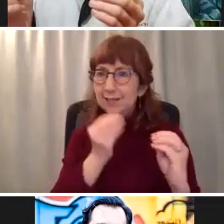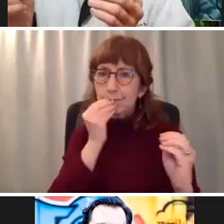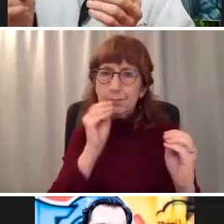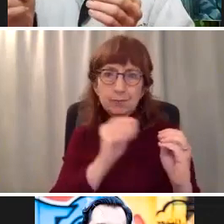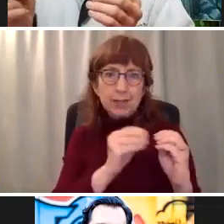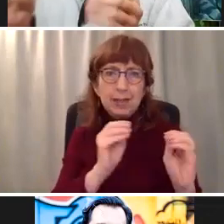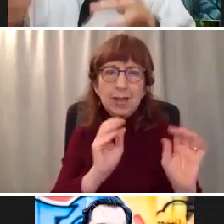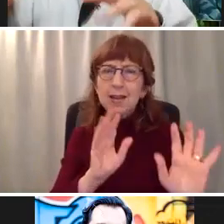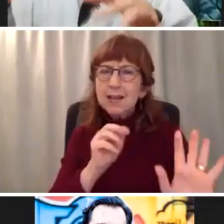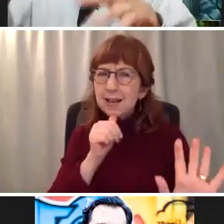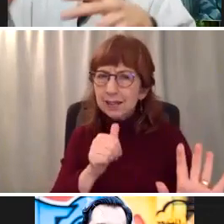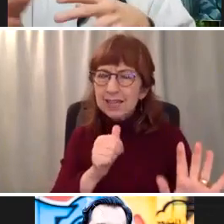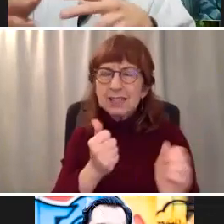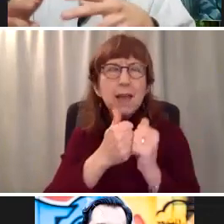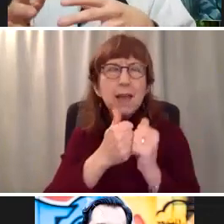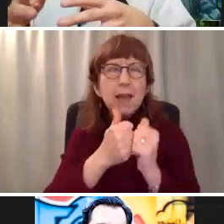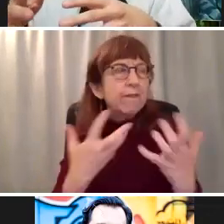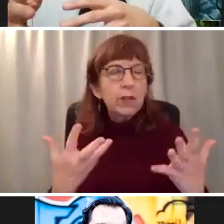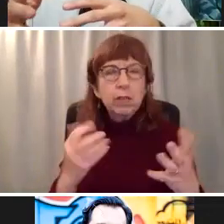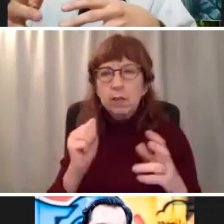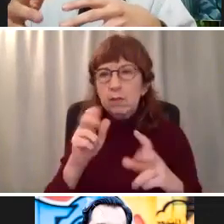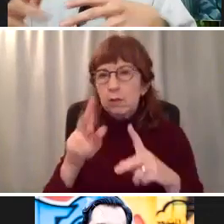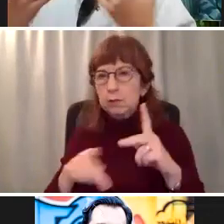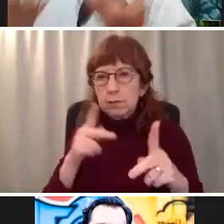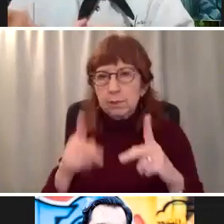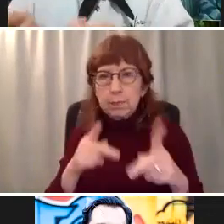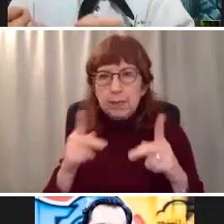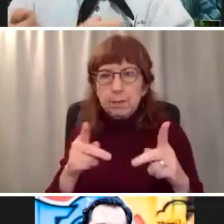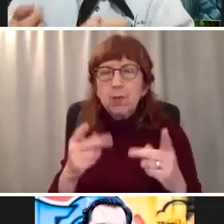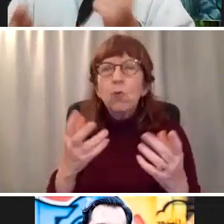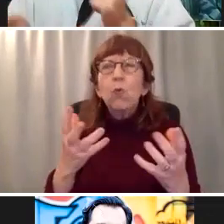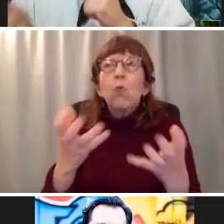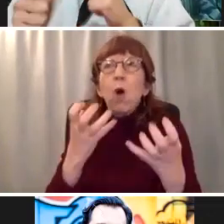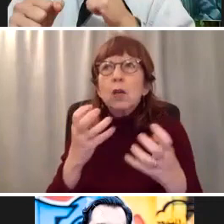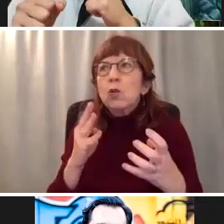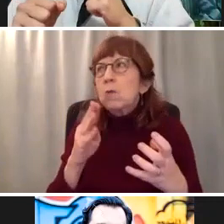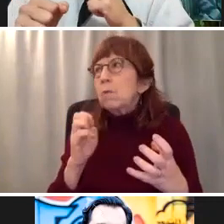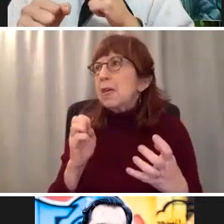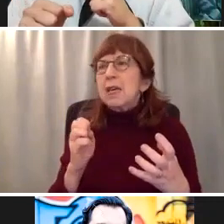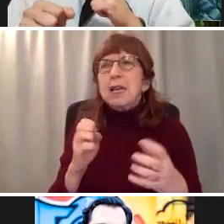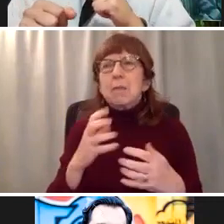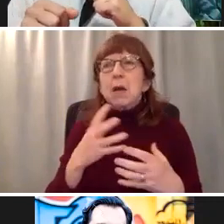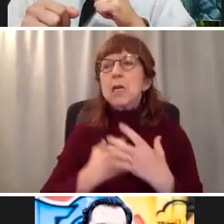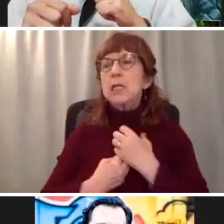It's everything that these people want to be but can't.